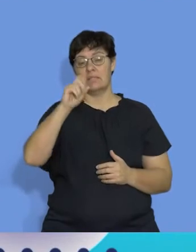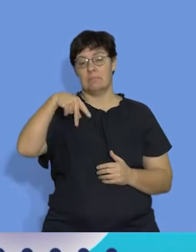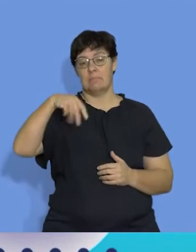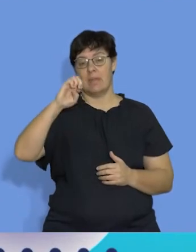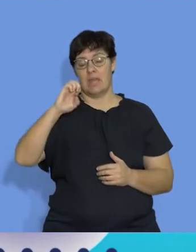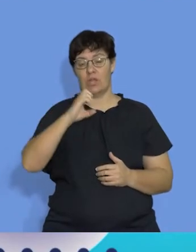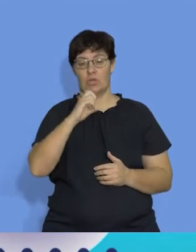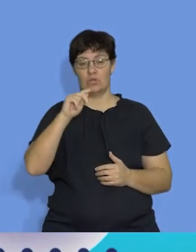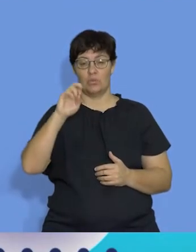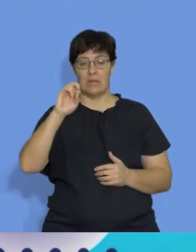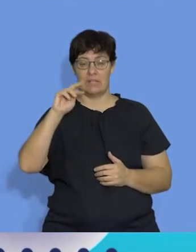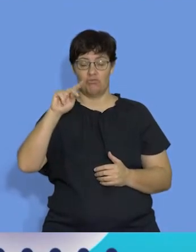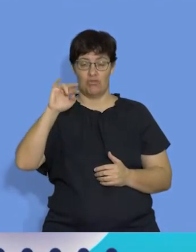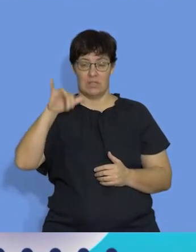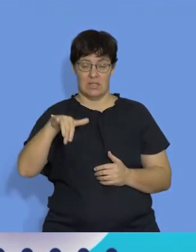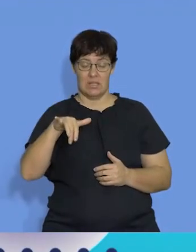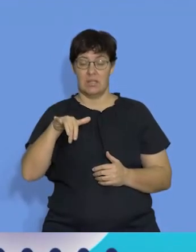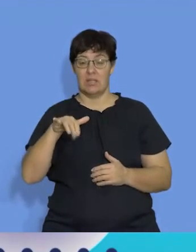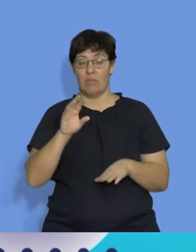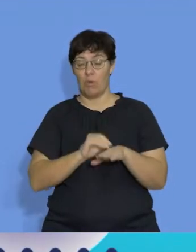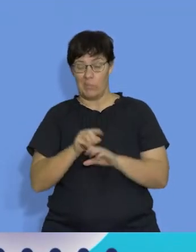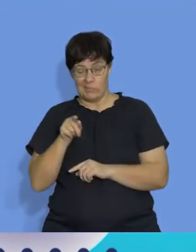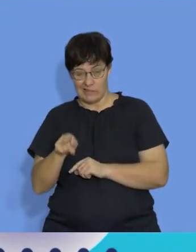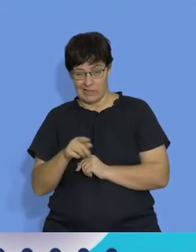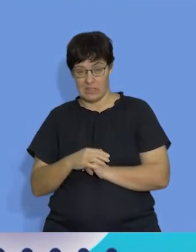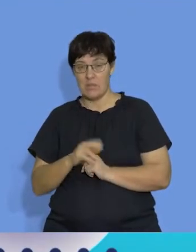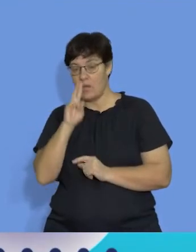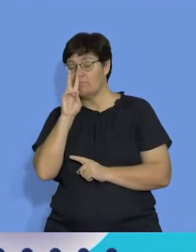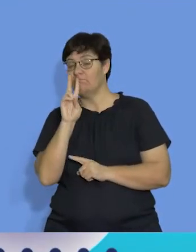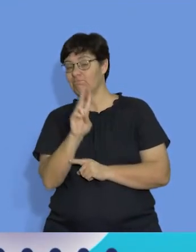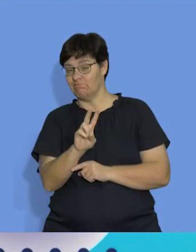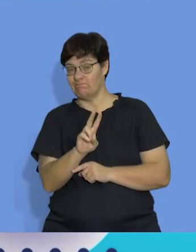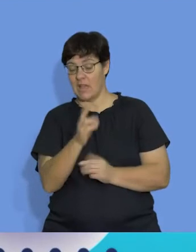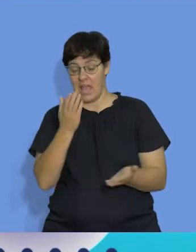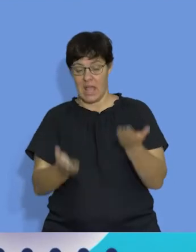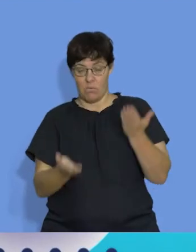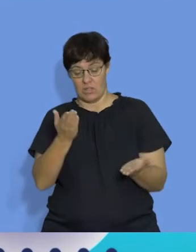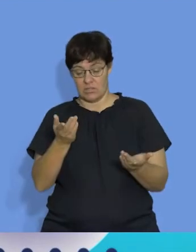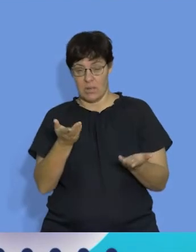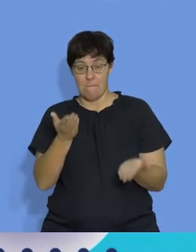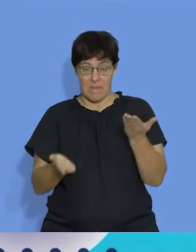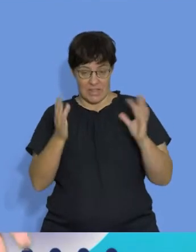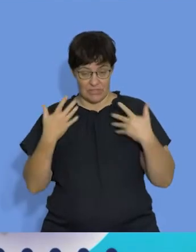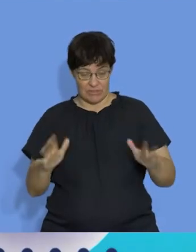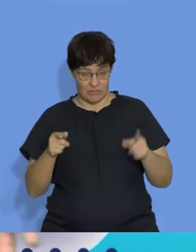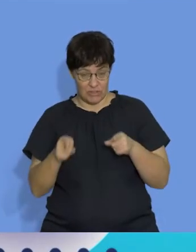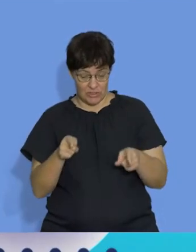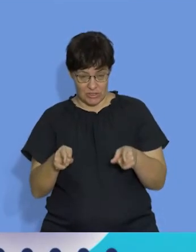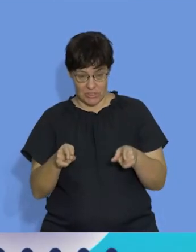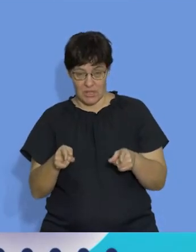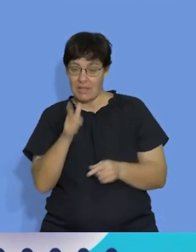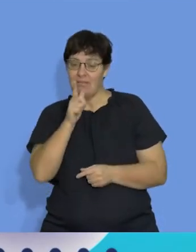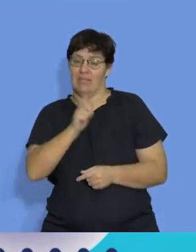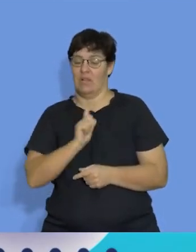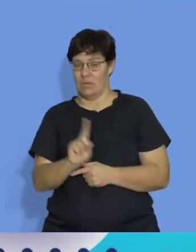are concerned, let's pay attention to the fact that if the equation is balanced, what does that tell us? It tells us